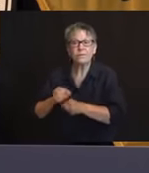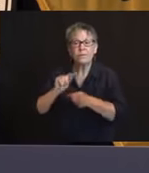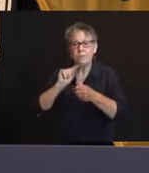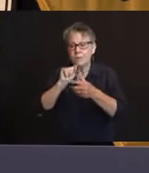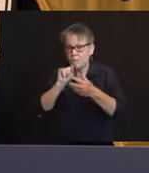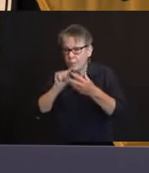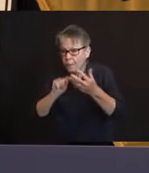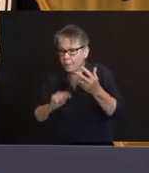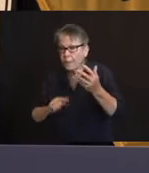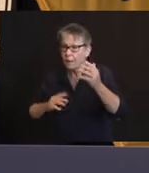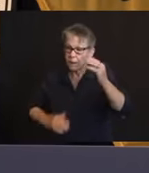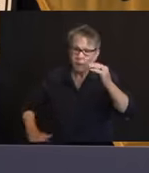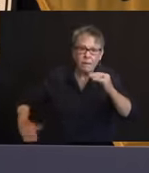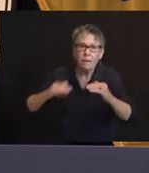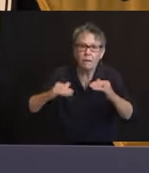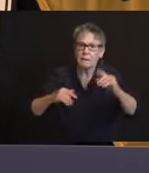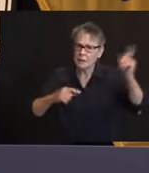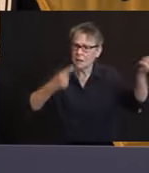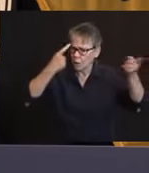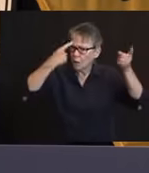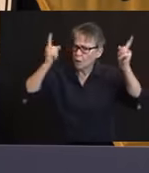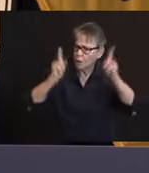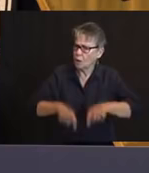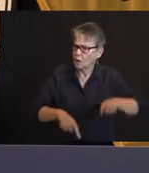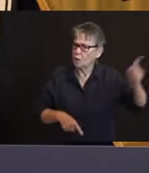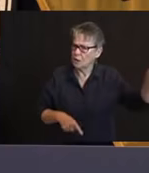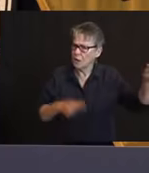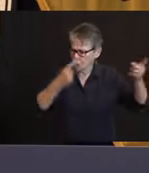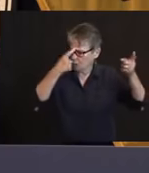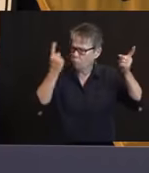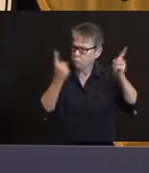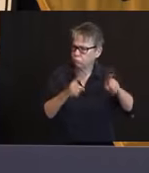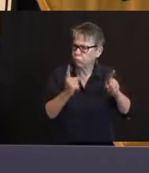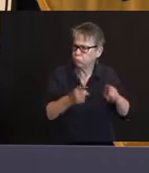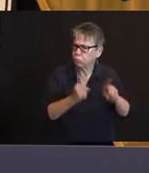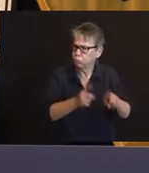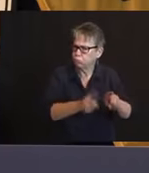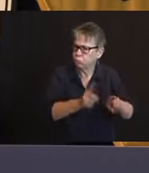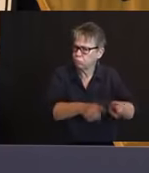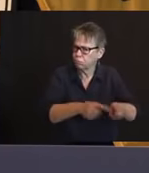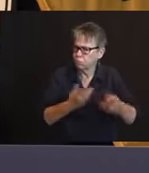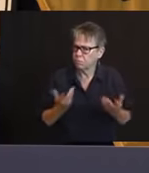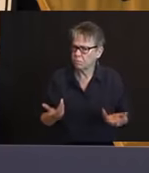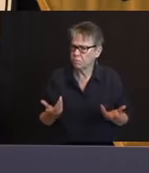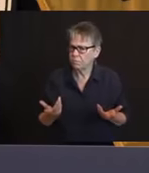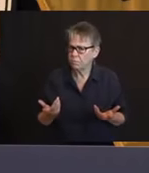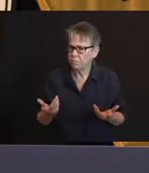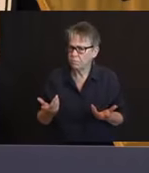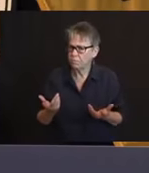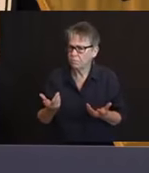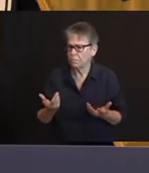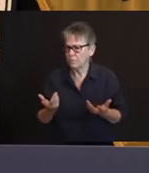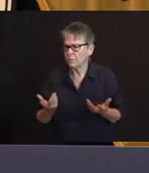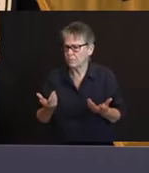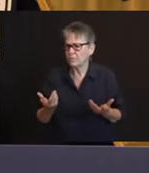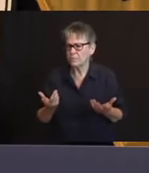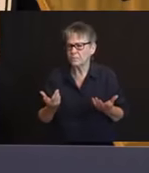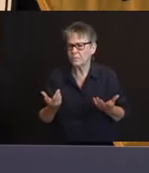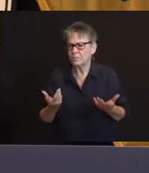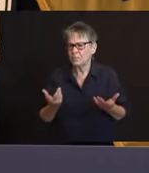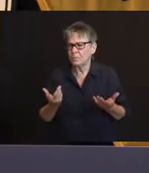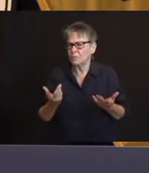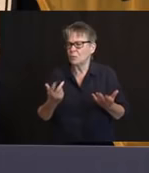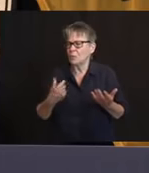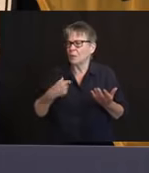play an existential role that no other player can play, and we need to be able to find that common ground with